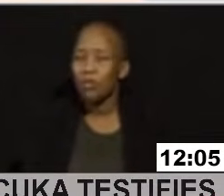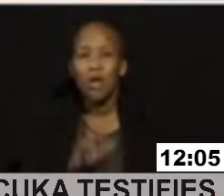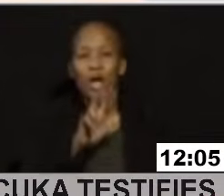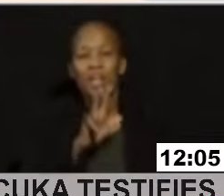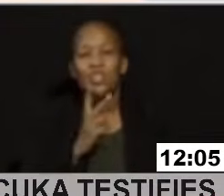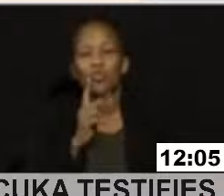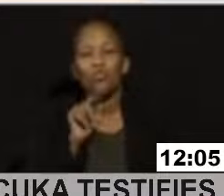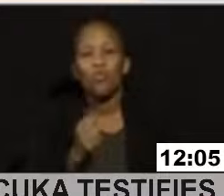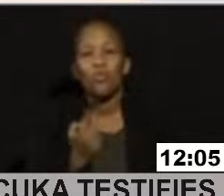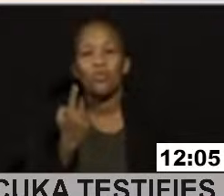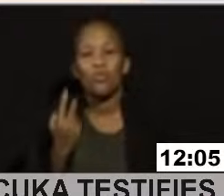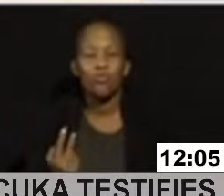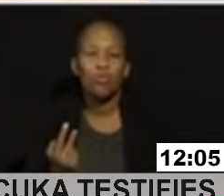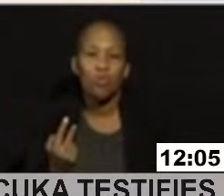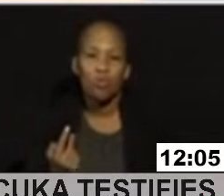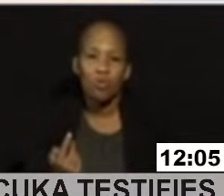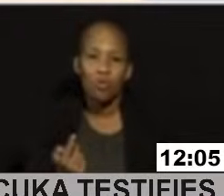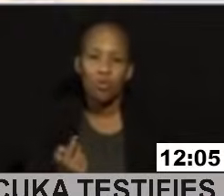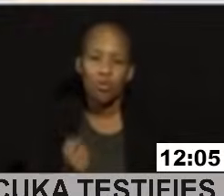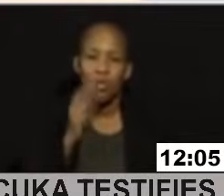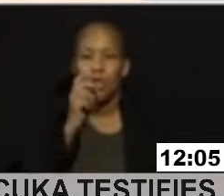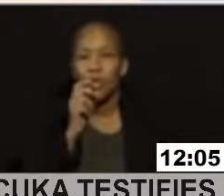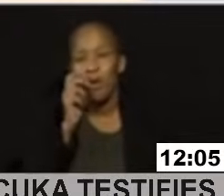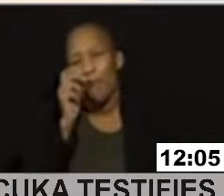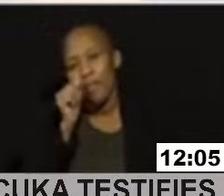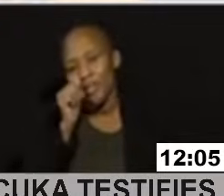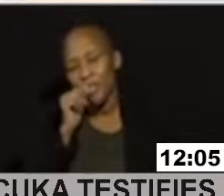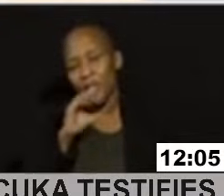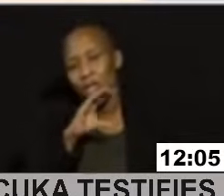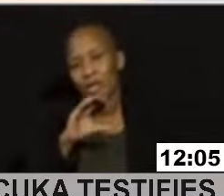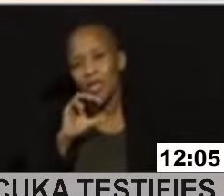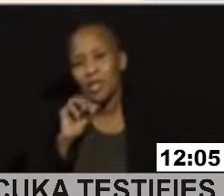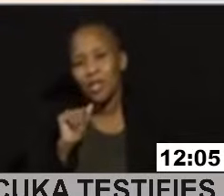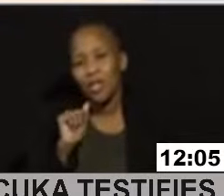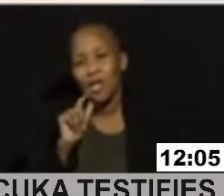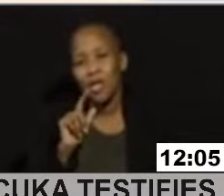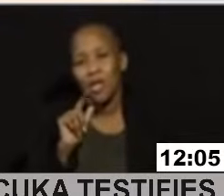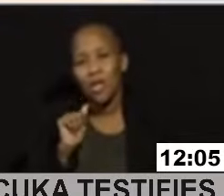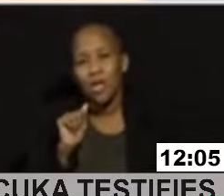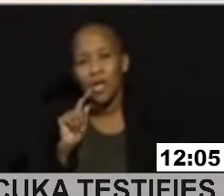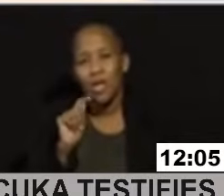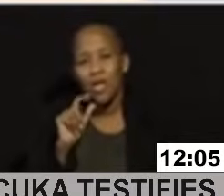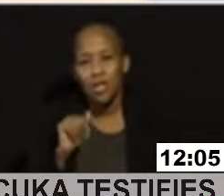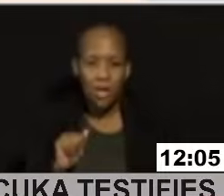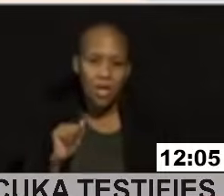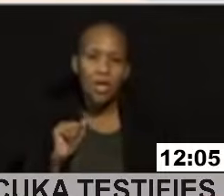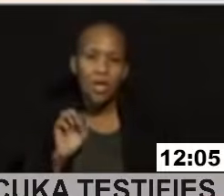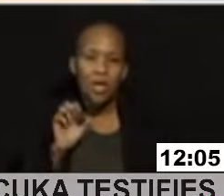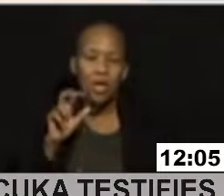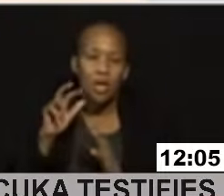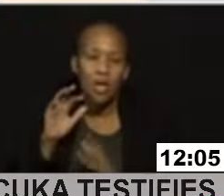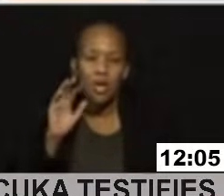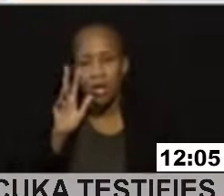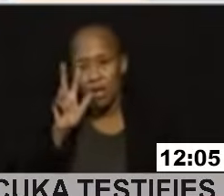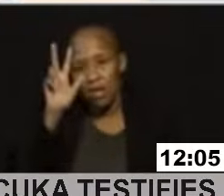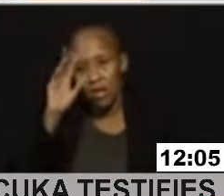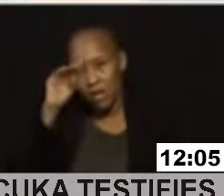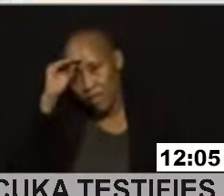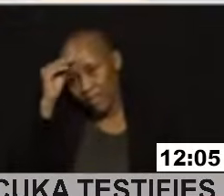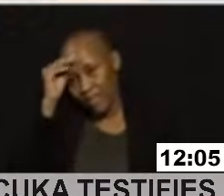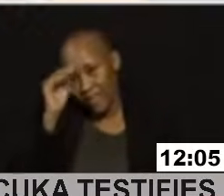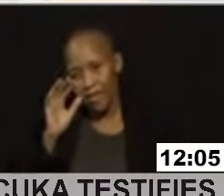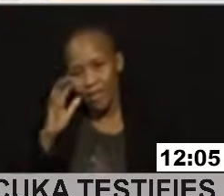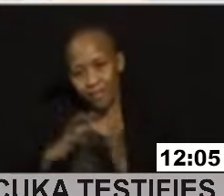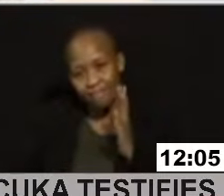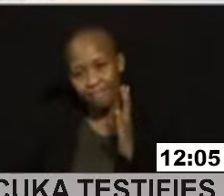82.2 of Mr. Kalata's affidavit, I'm sure you haven't seen it, I'm not sure if you have. Reference is